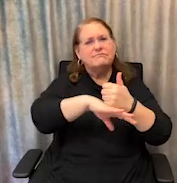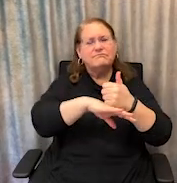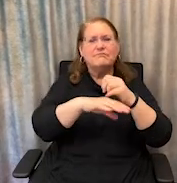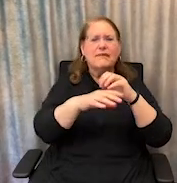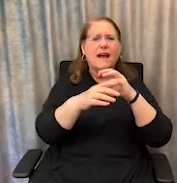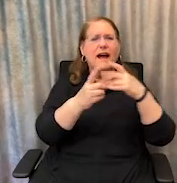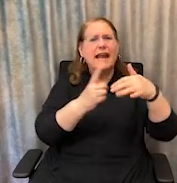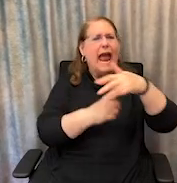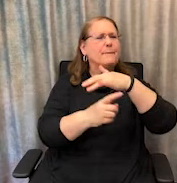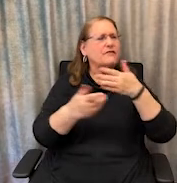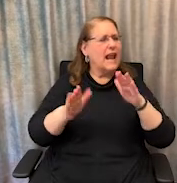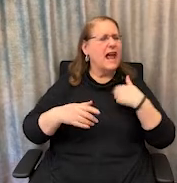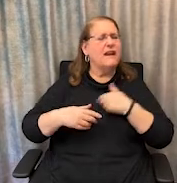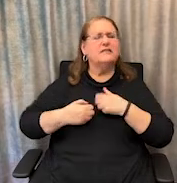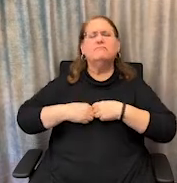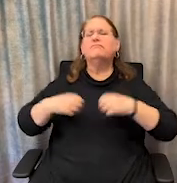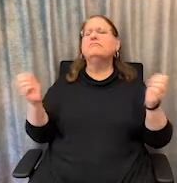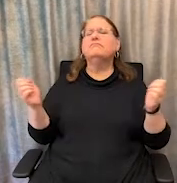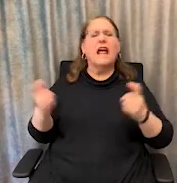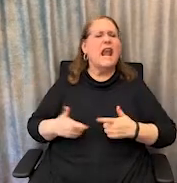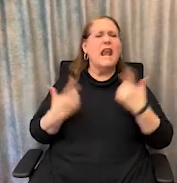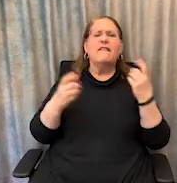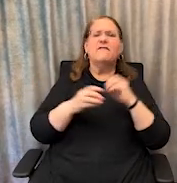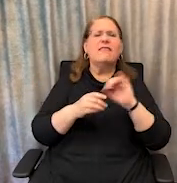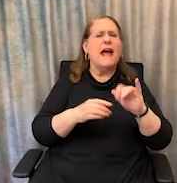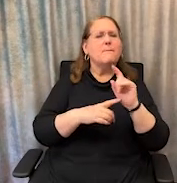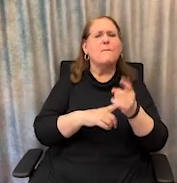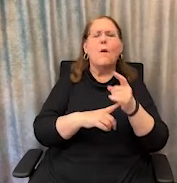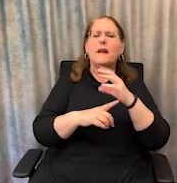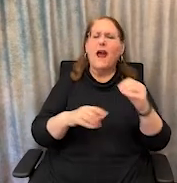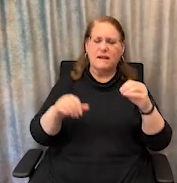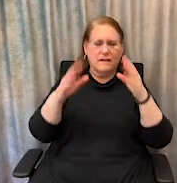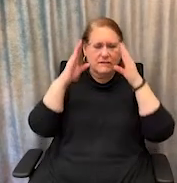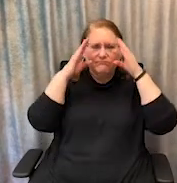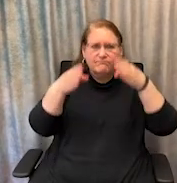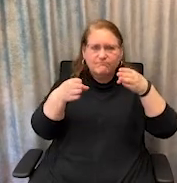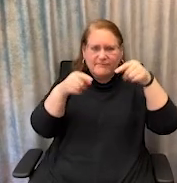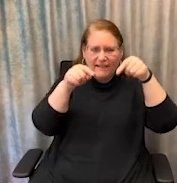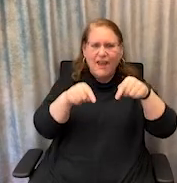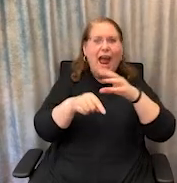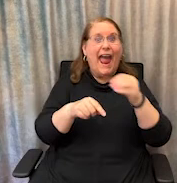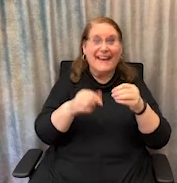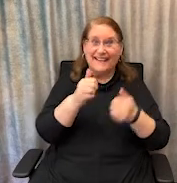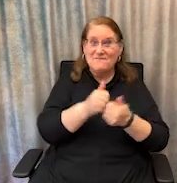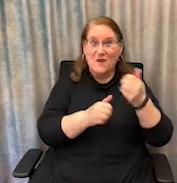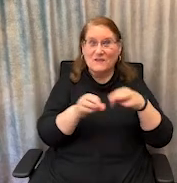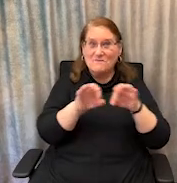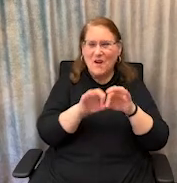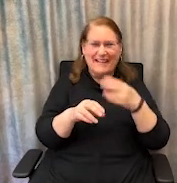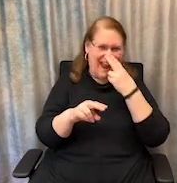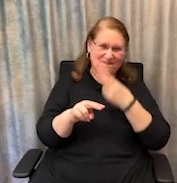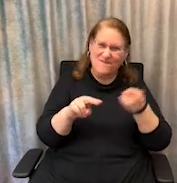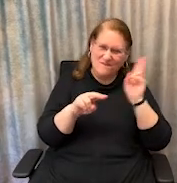allowed us to just let go, to live in the moment, to be present, and most of all, to have fun.